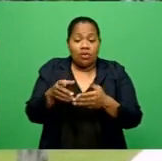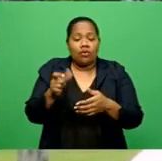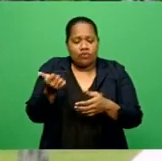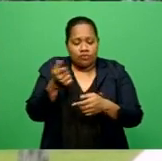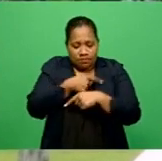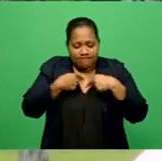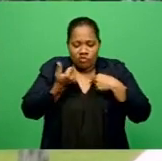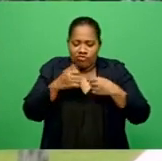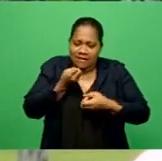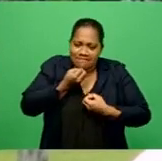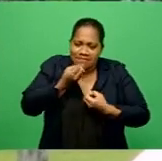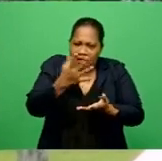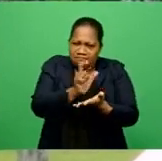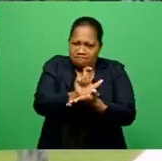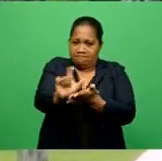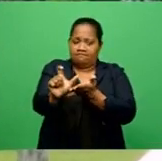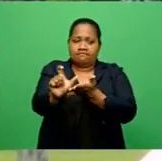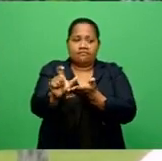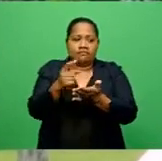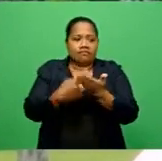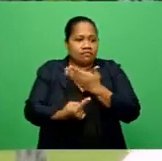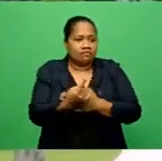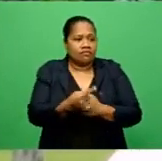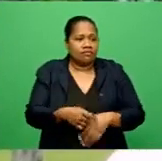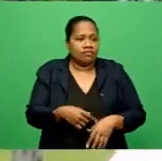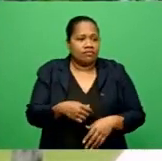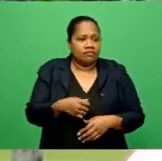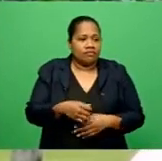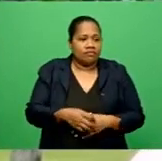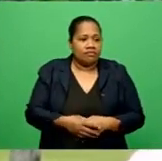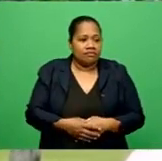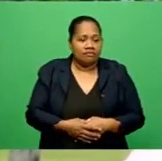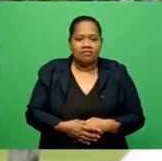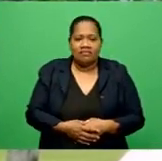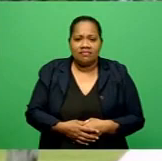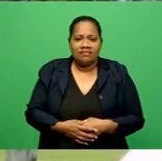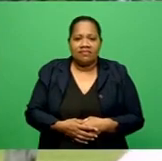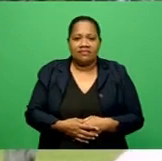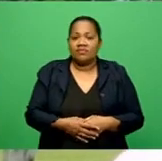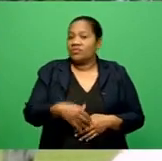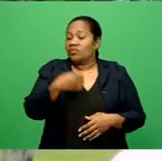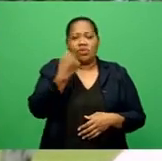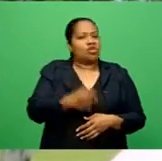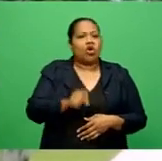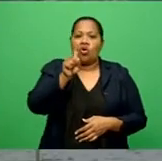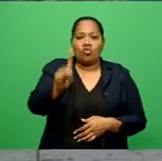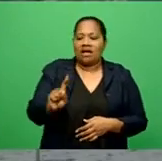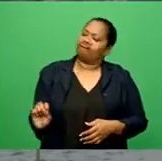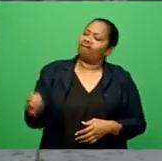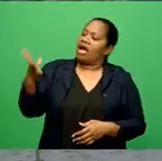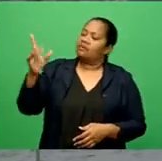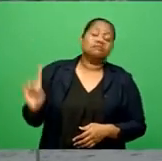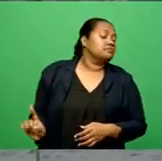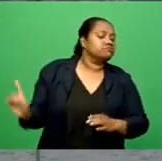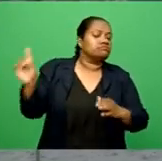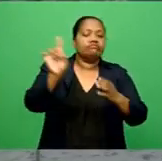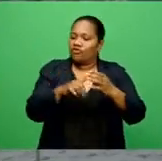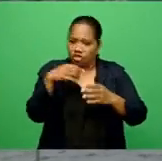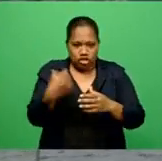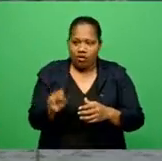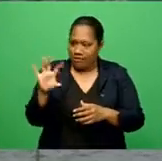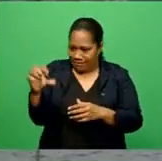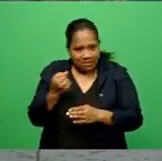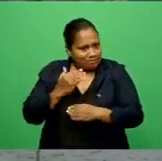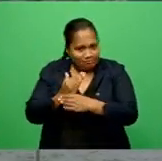that there's no one that's going to automatically walk into the Fiji team. You earn your way back in. Everton